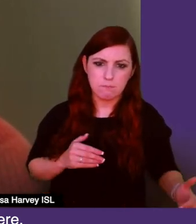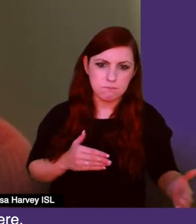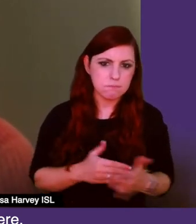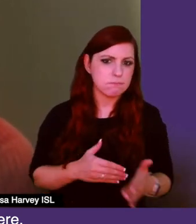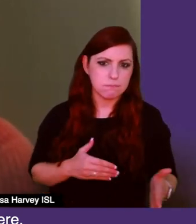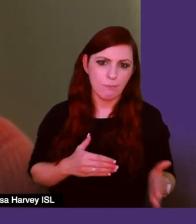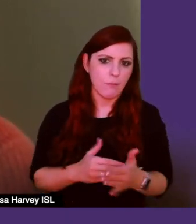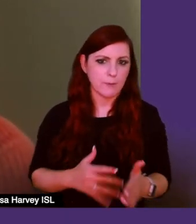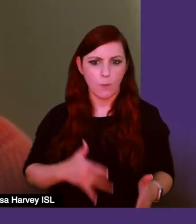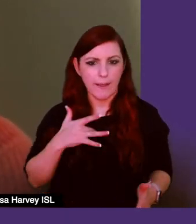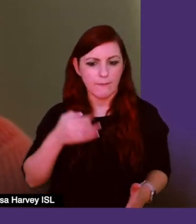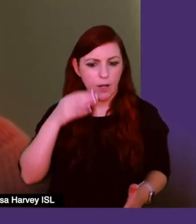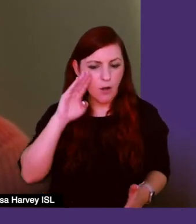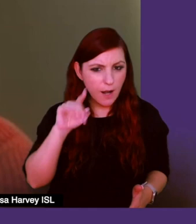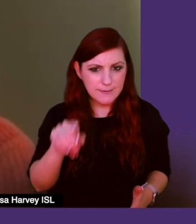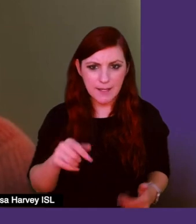live here.